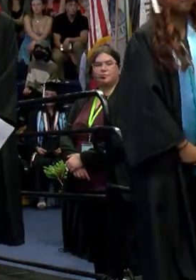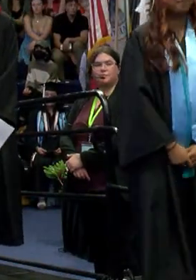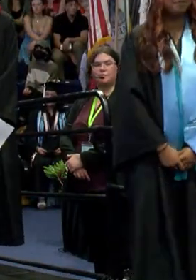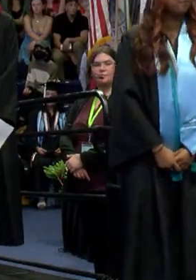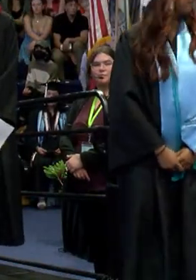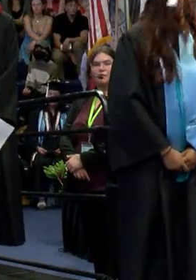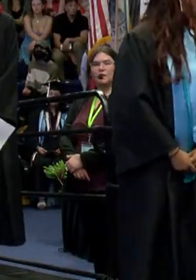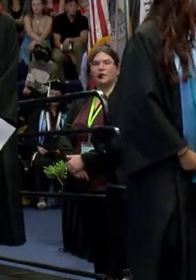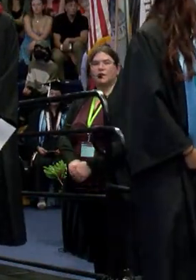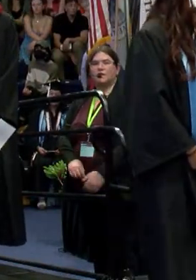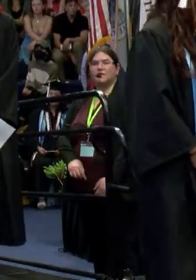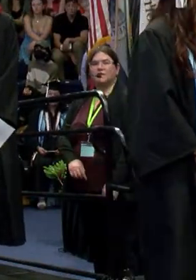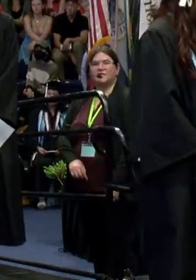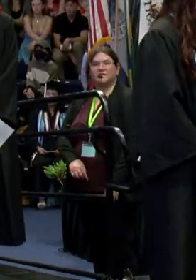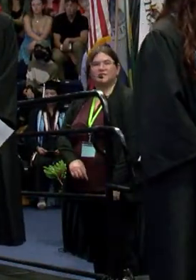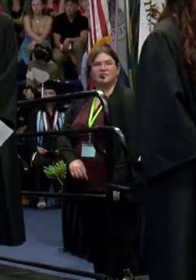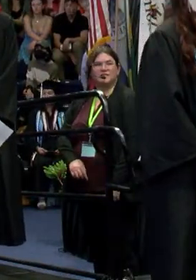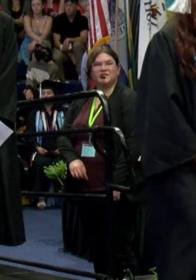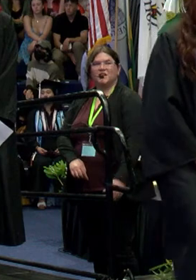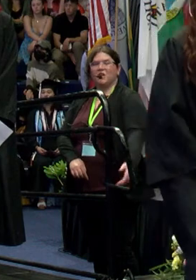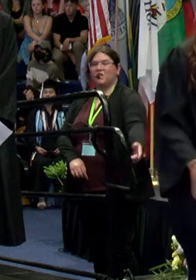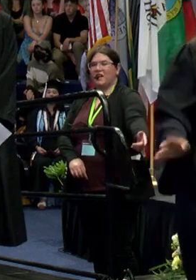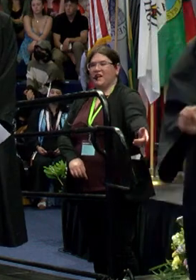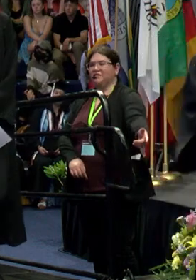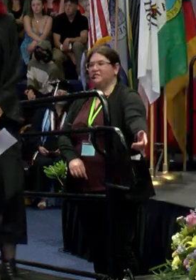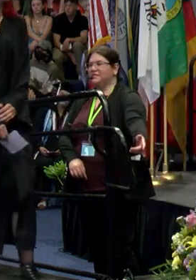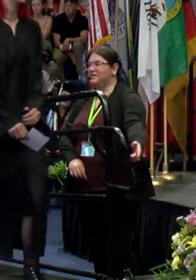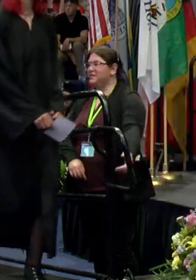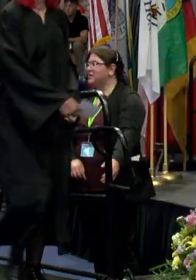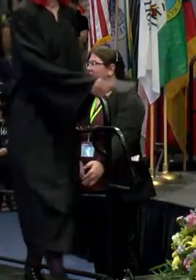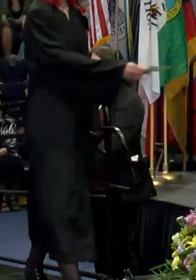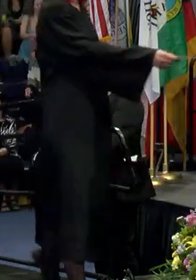Thorfinn Singonsai Russell.